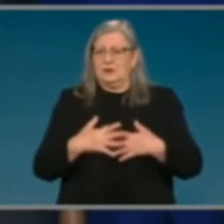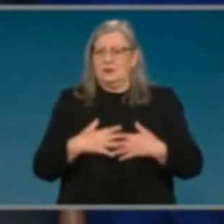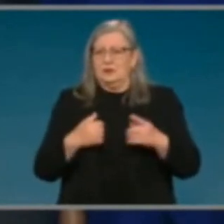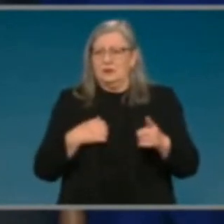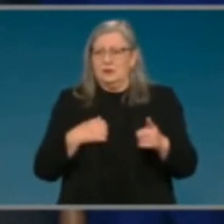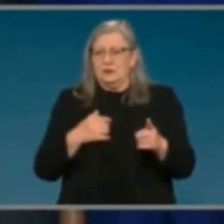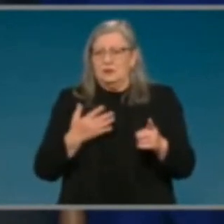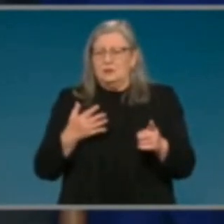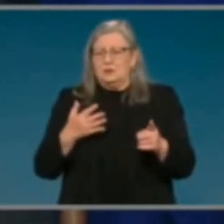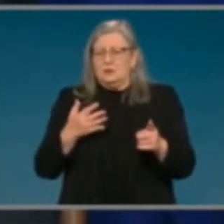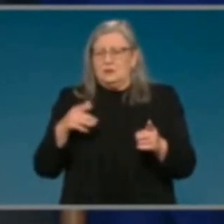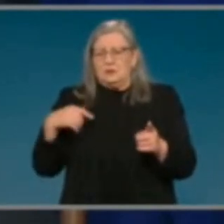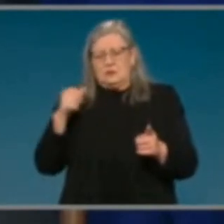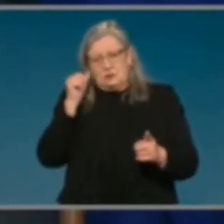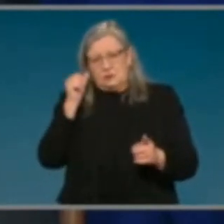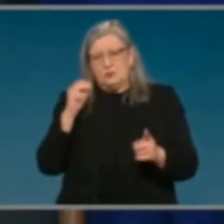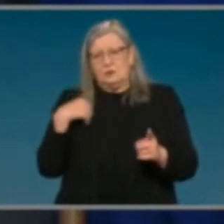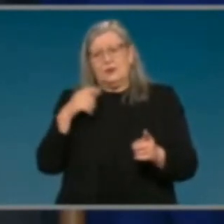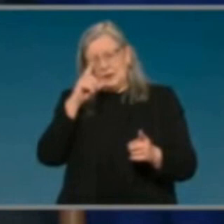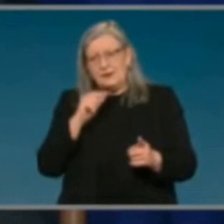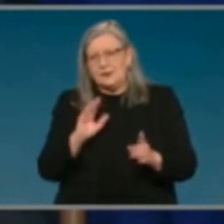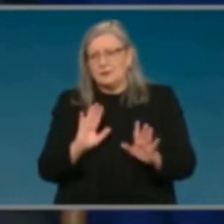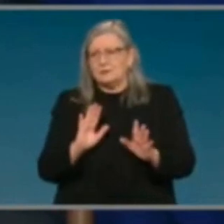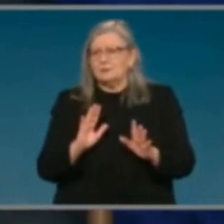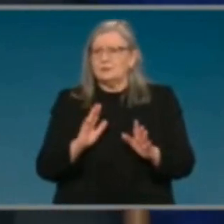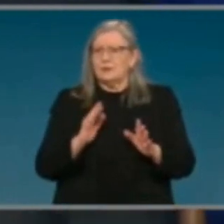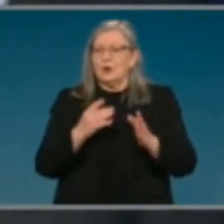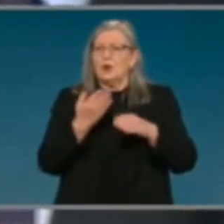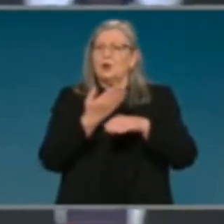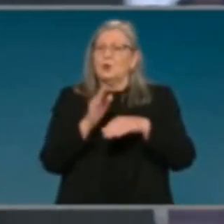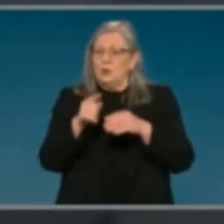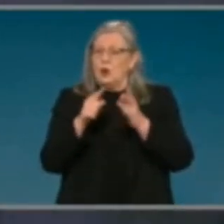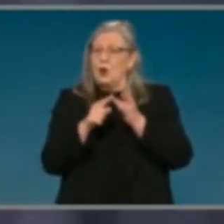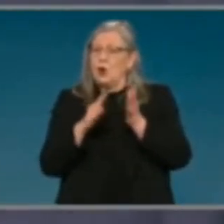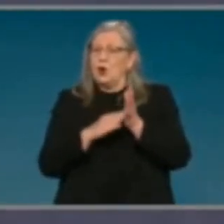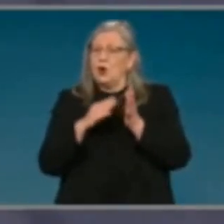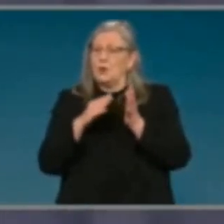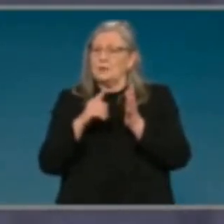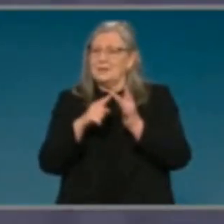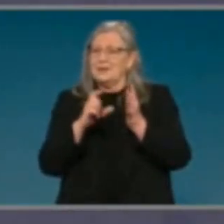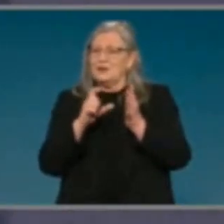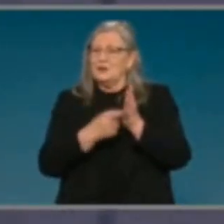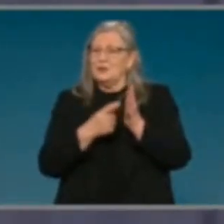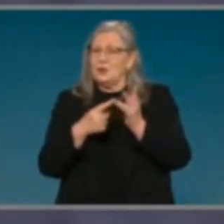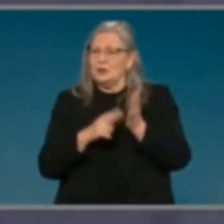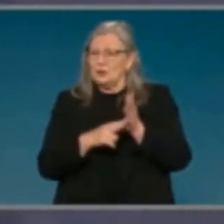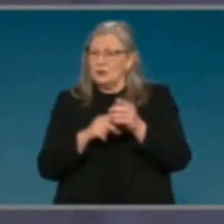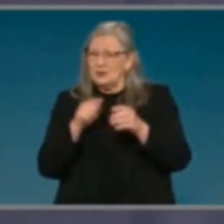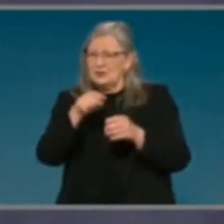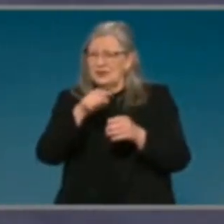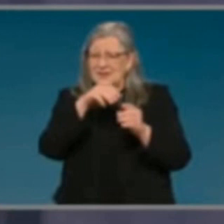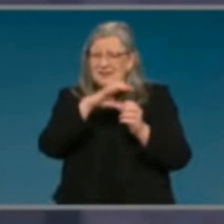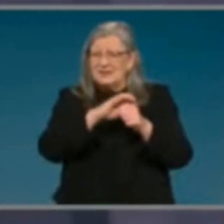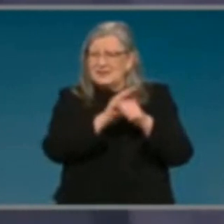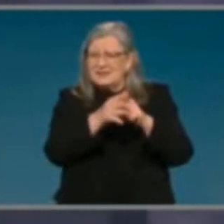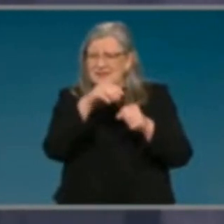probably what's made people concerned. Thank you, Minister. If a mild variant comes along, could that potentially help move us to the next